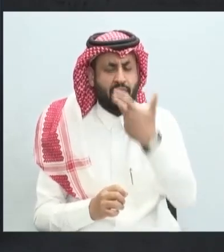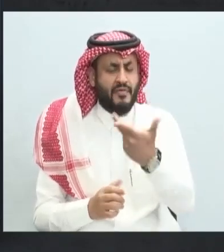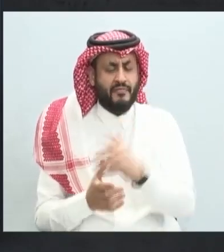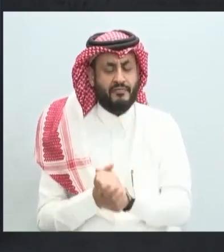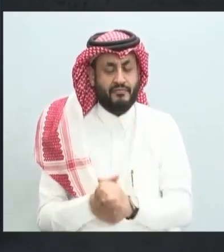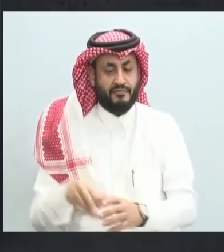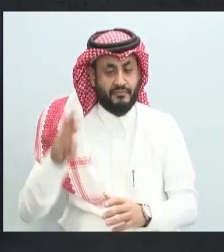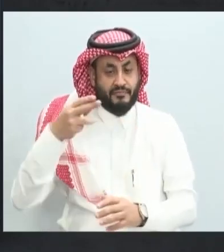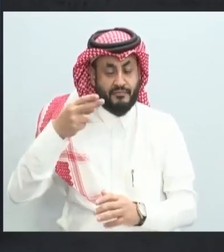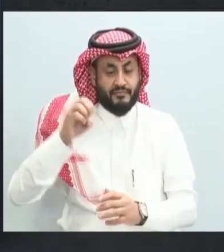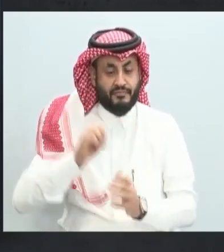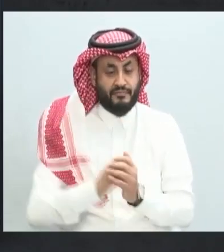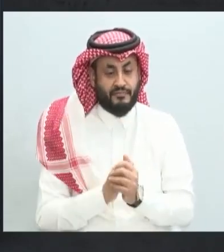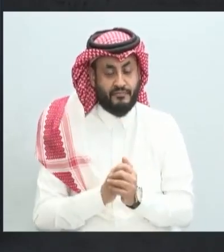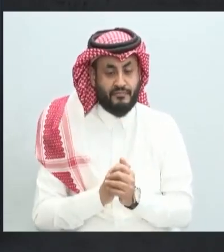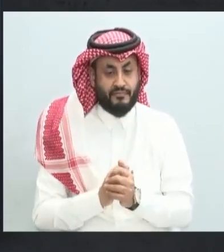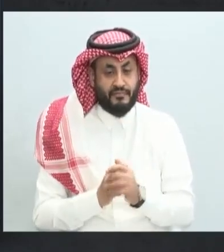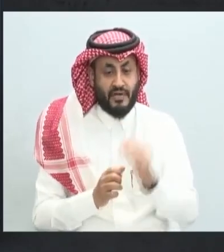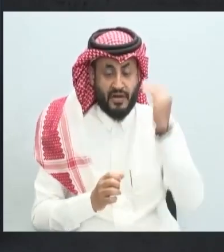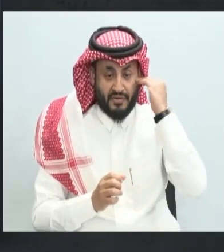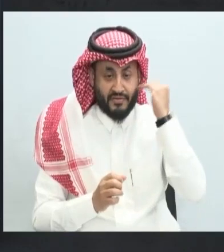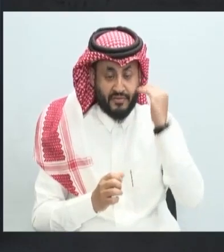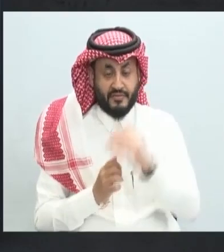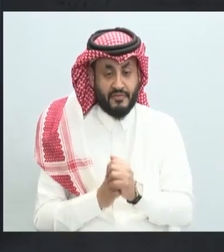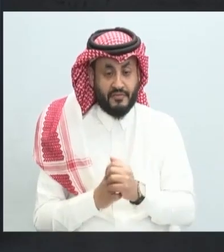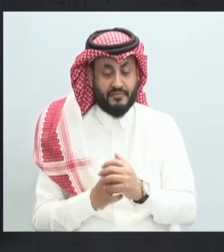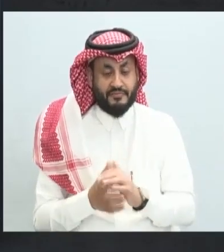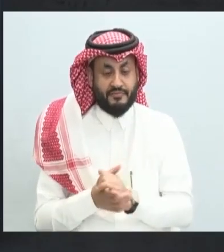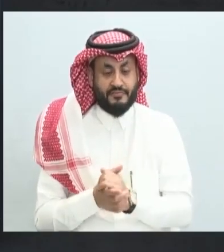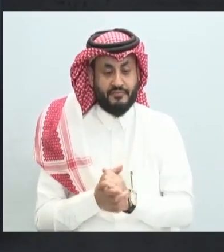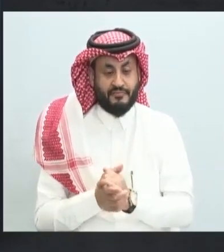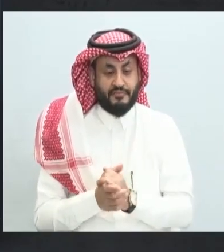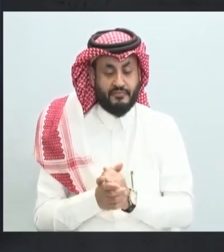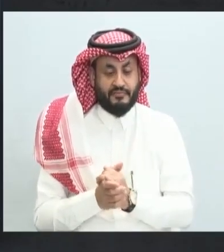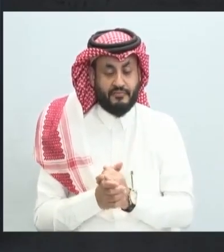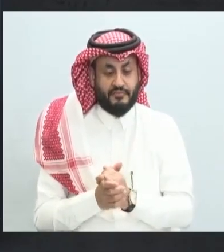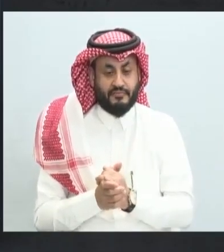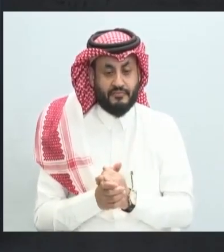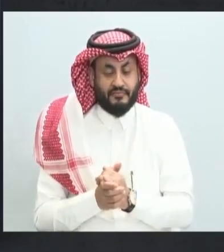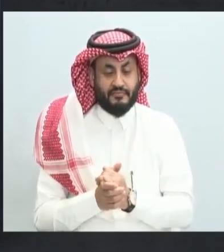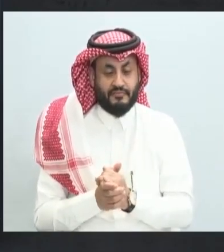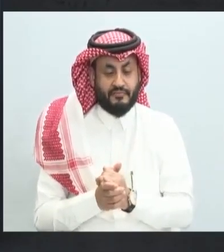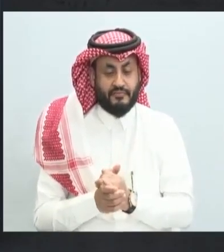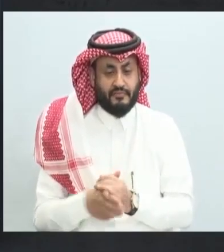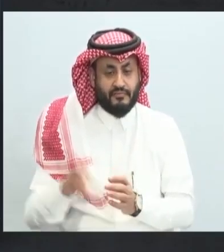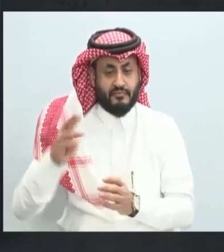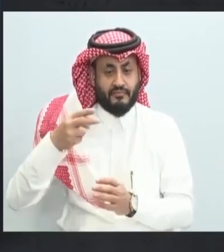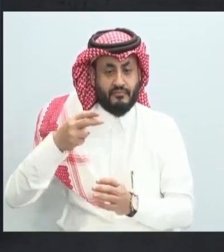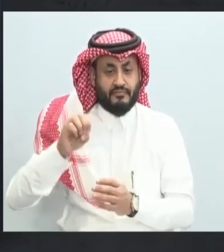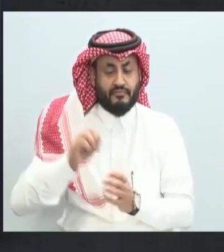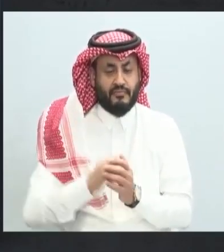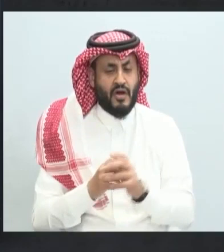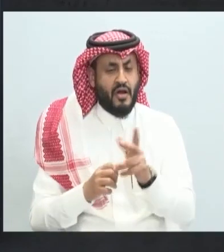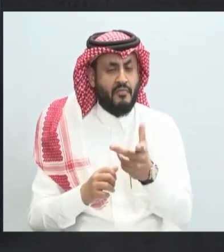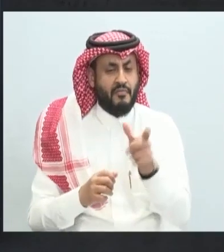who is scared? She is scared. When we start our question with who, we